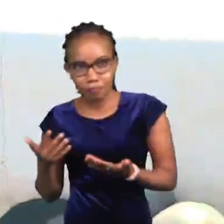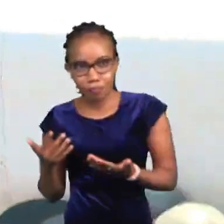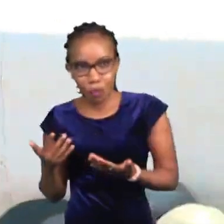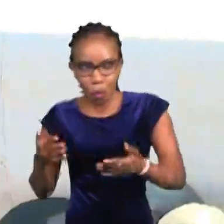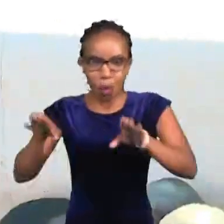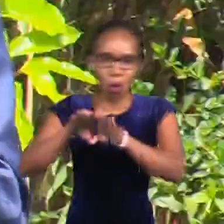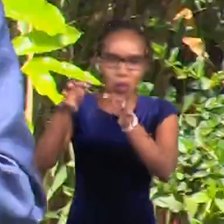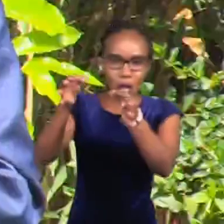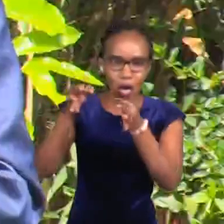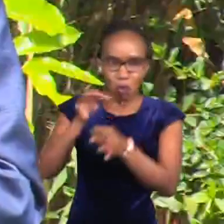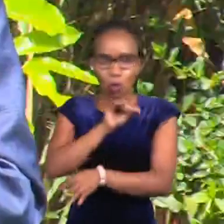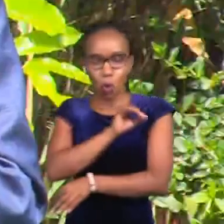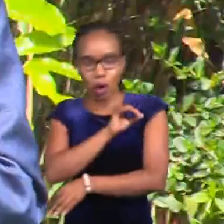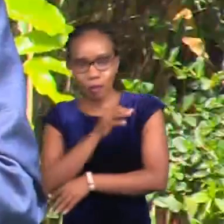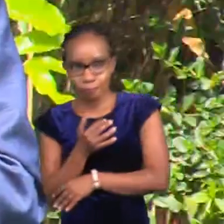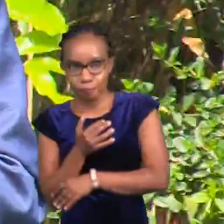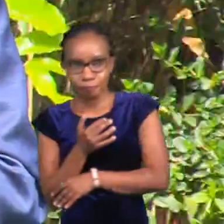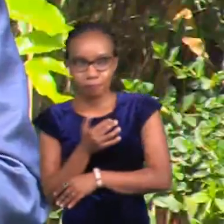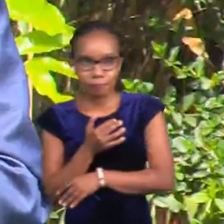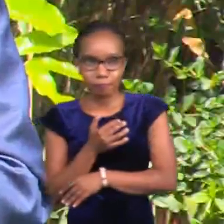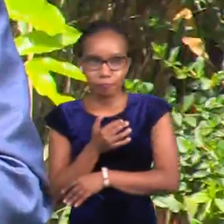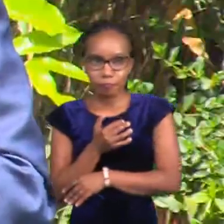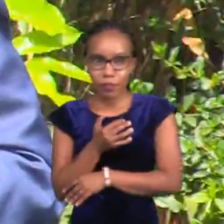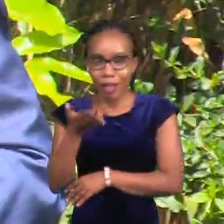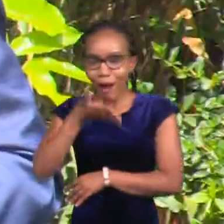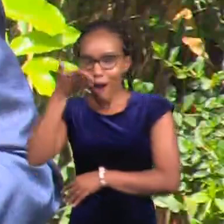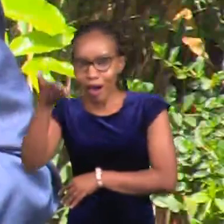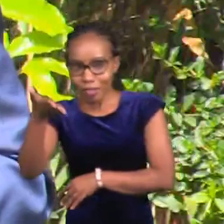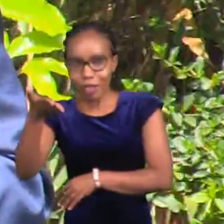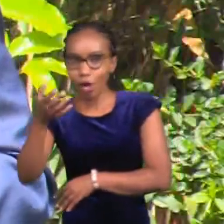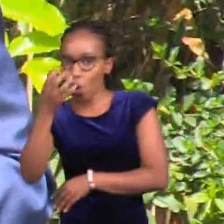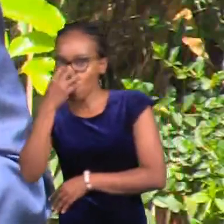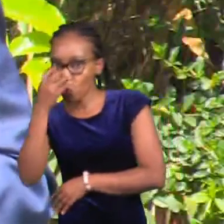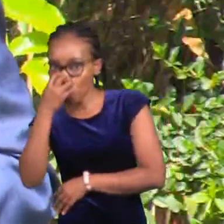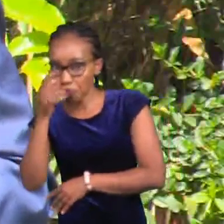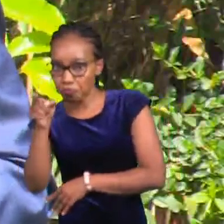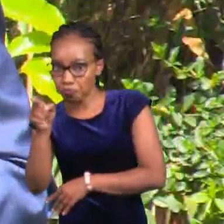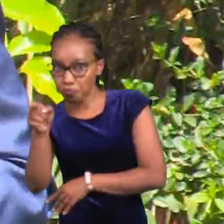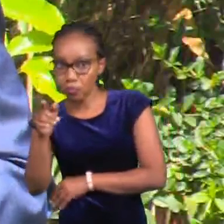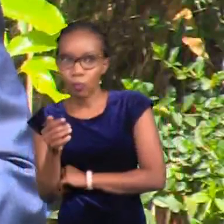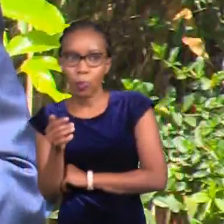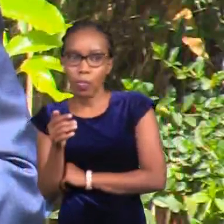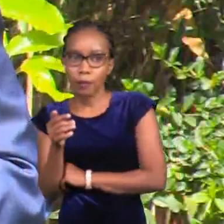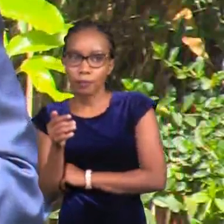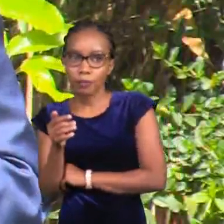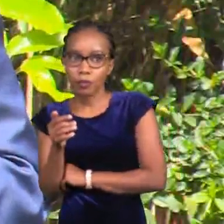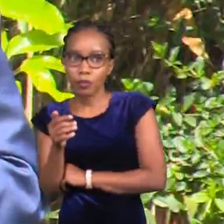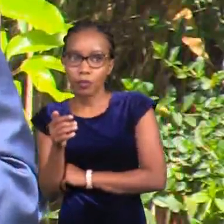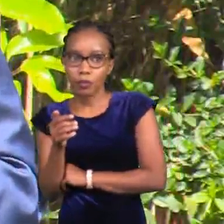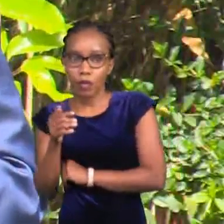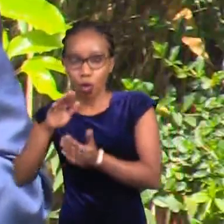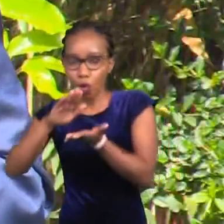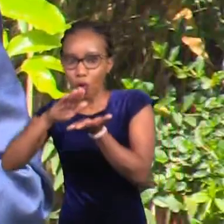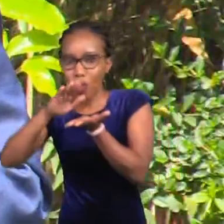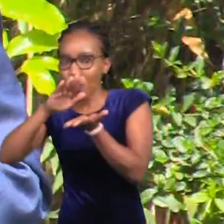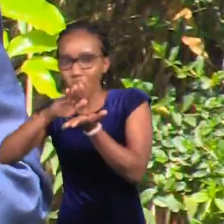account zenu. Addressing a rally in Bomet on Friday, DP Ruto made a frivolous and